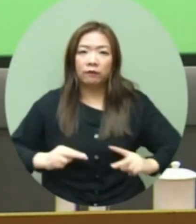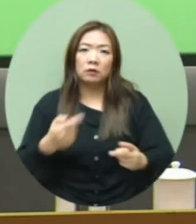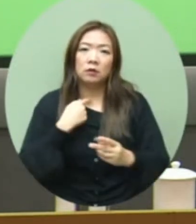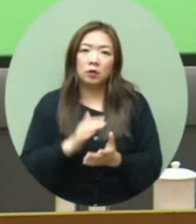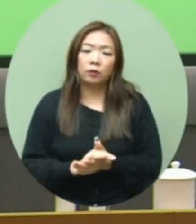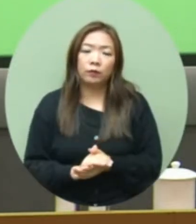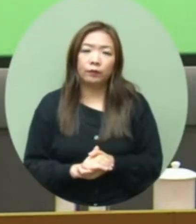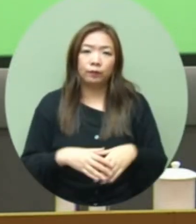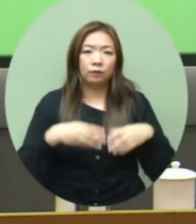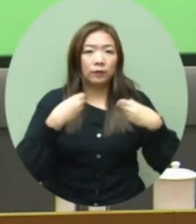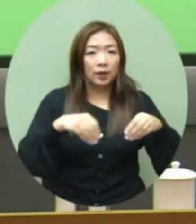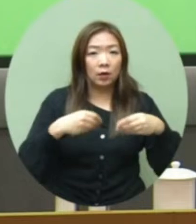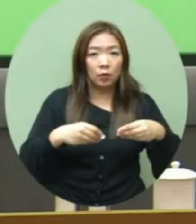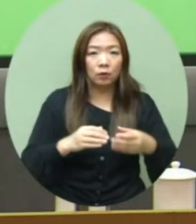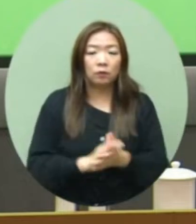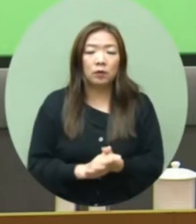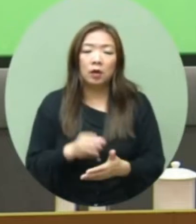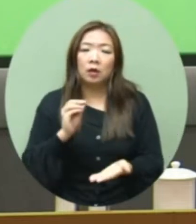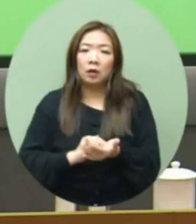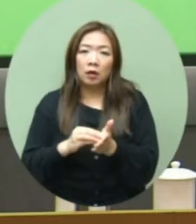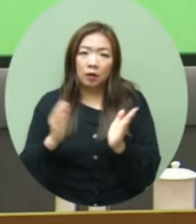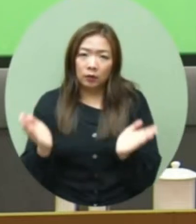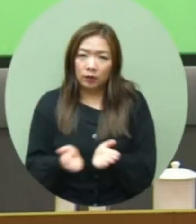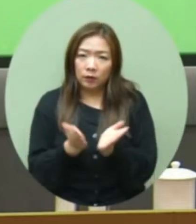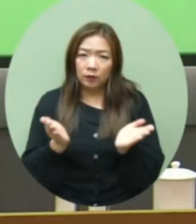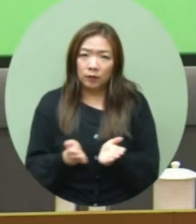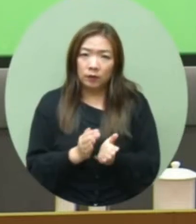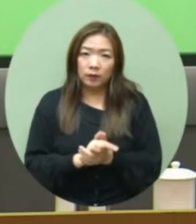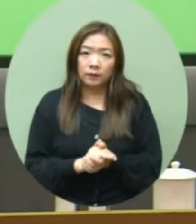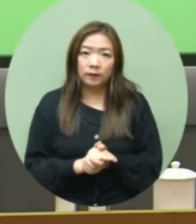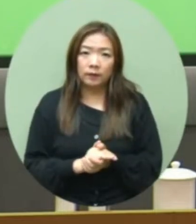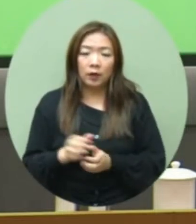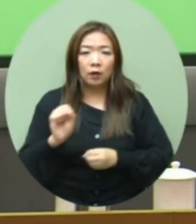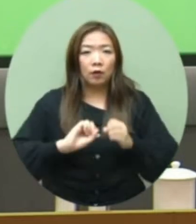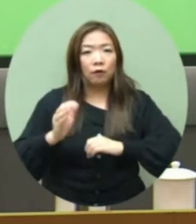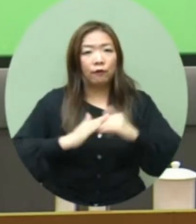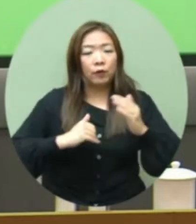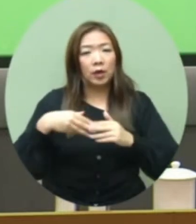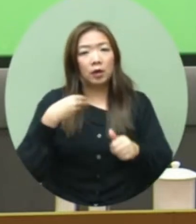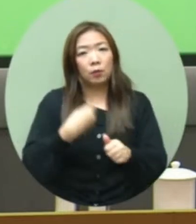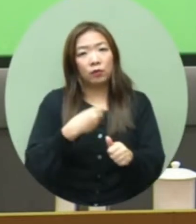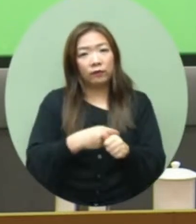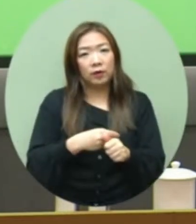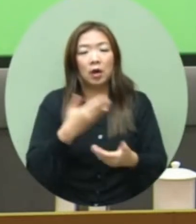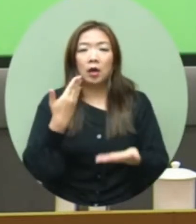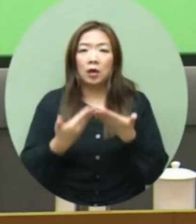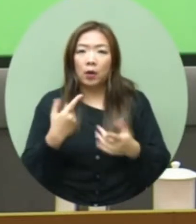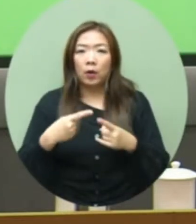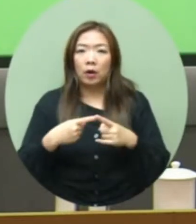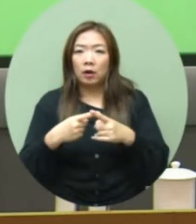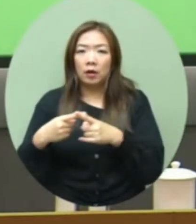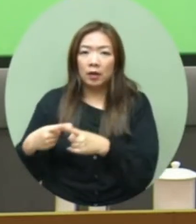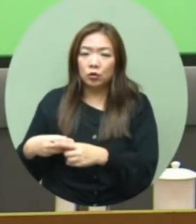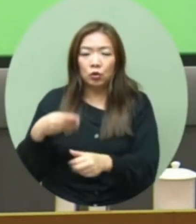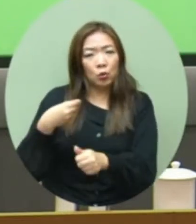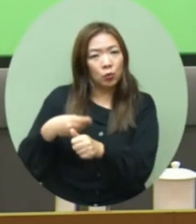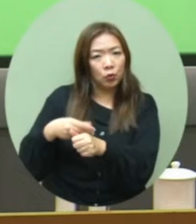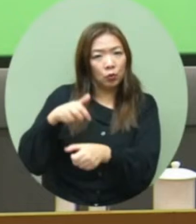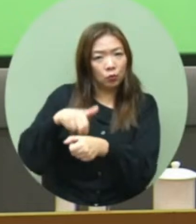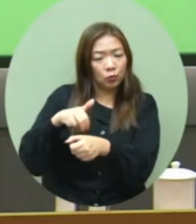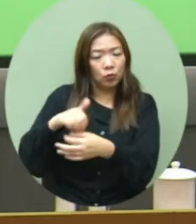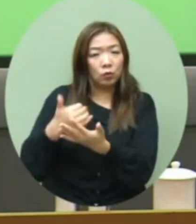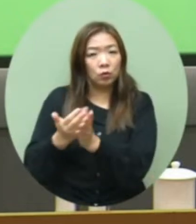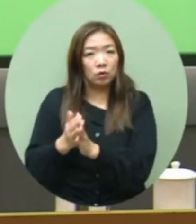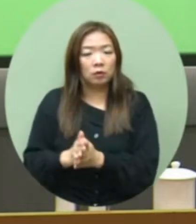So we need talent and technology to go hand in hand. Here, education comes in because